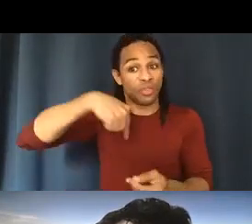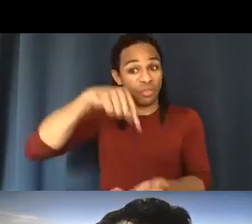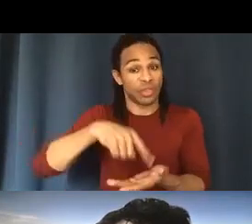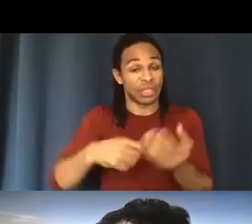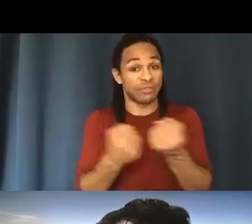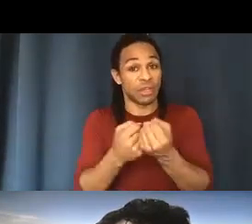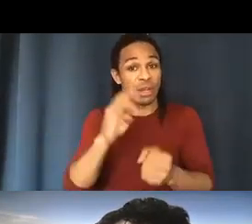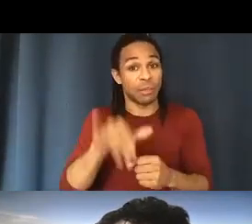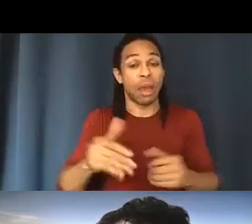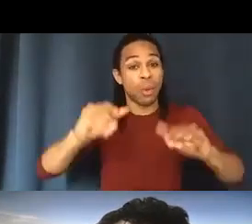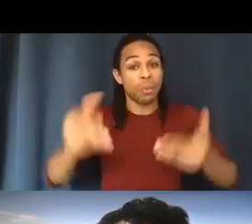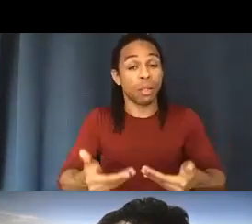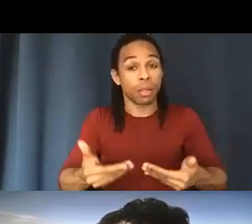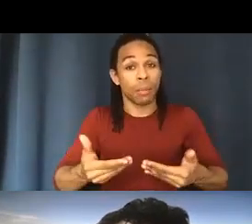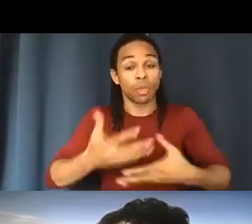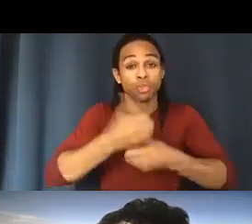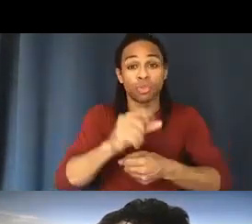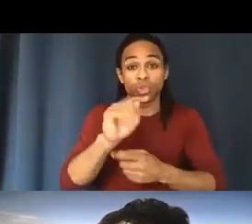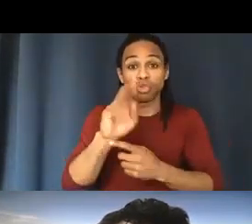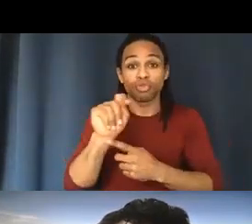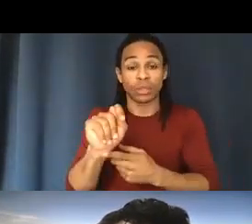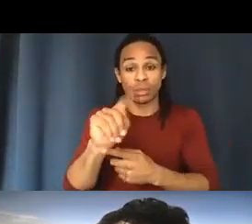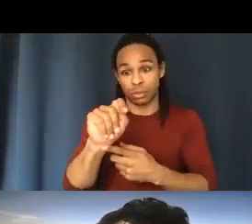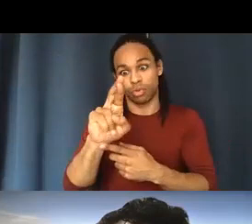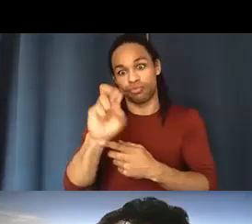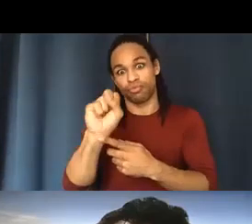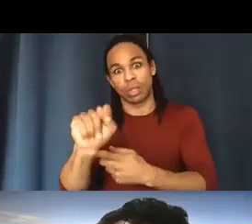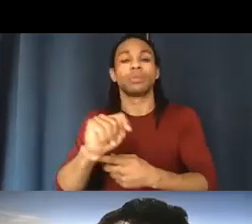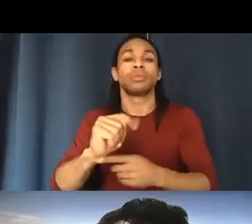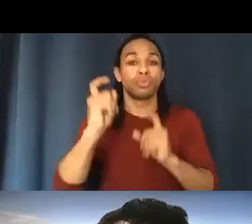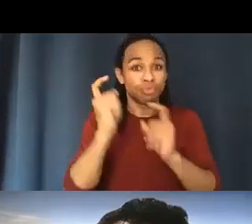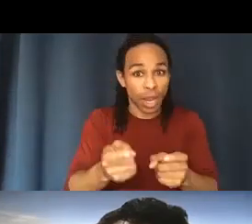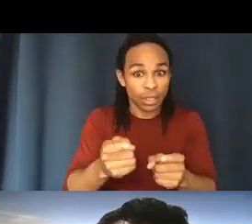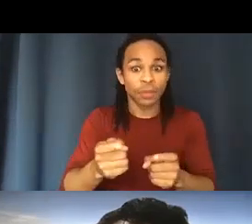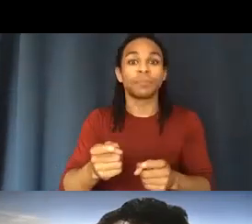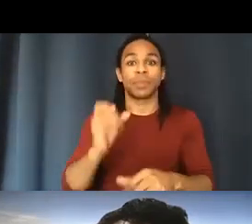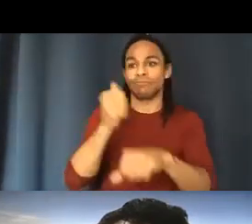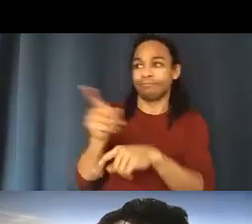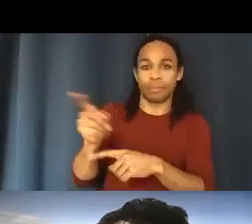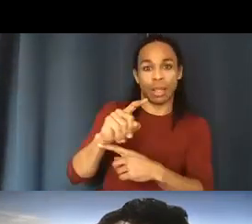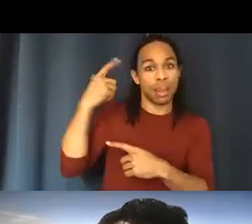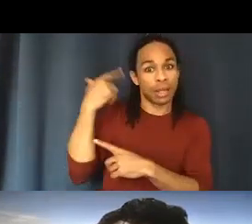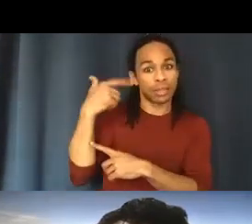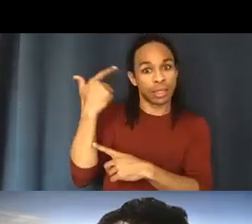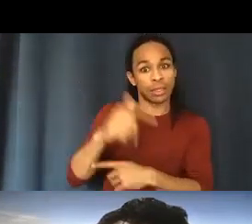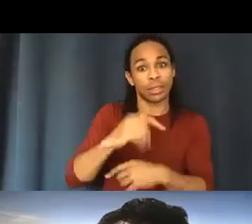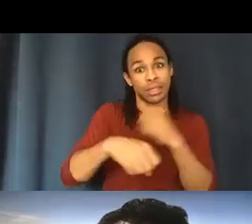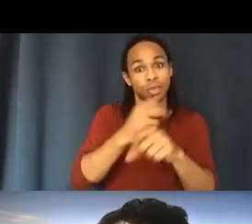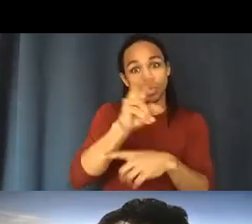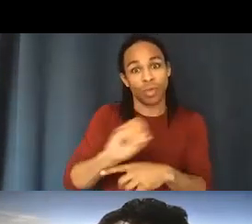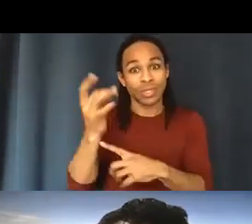grant and launched as an international conference in London in 2018. It builds upon existing efforts to